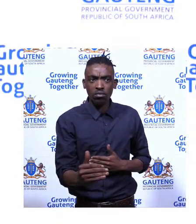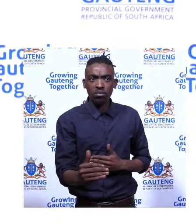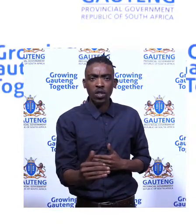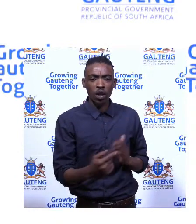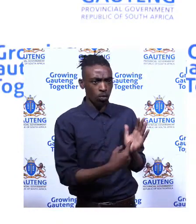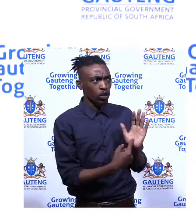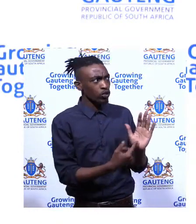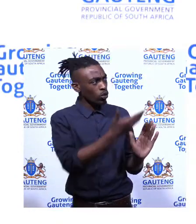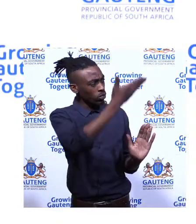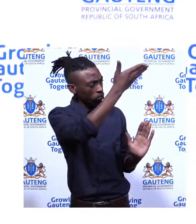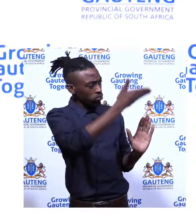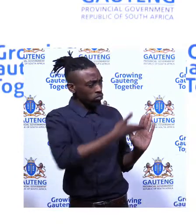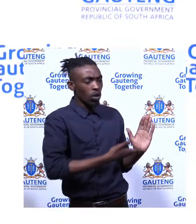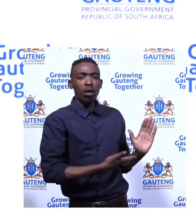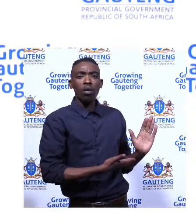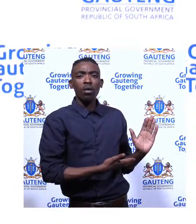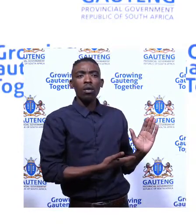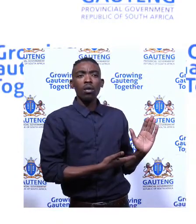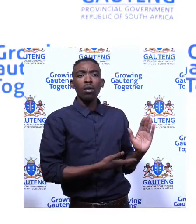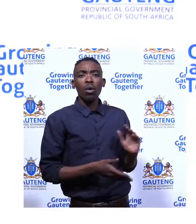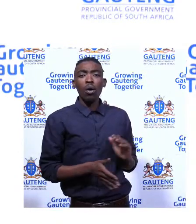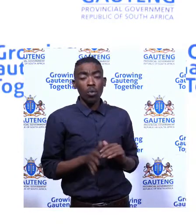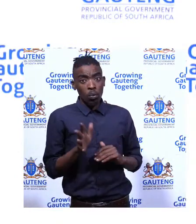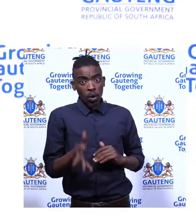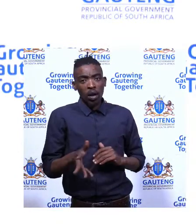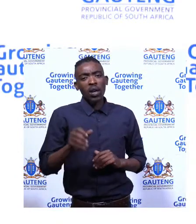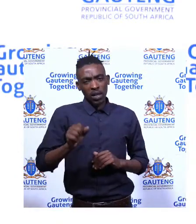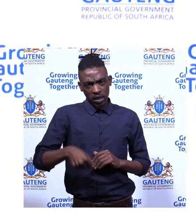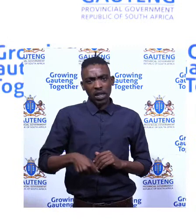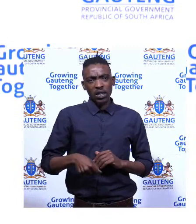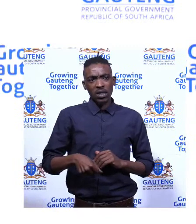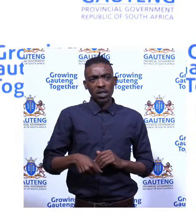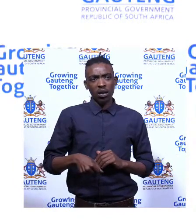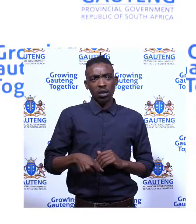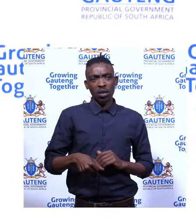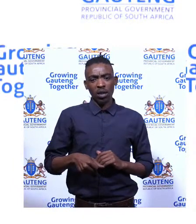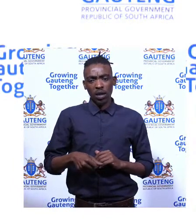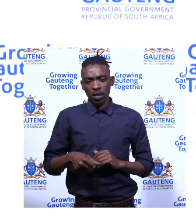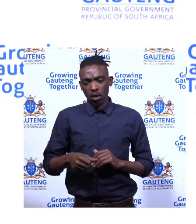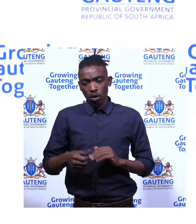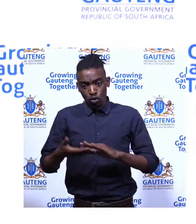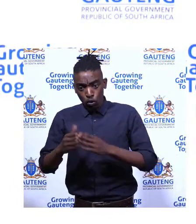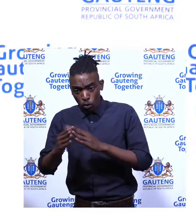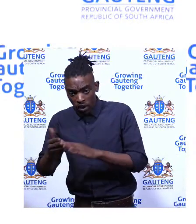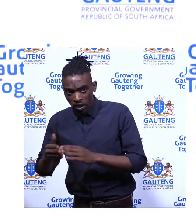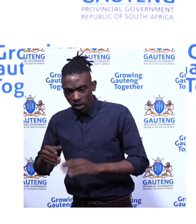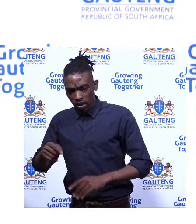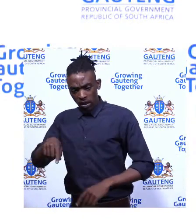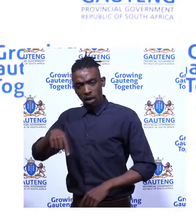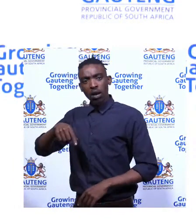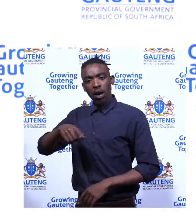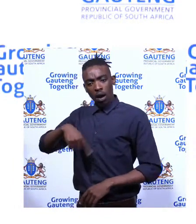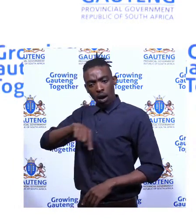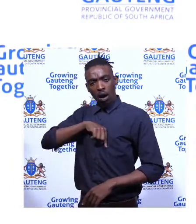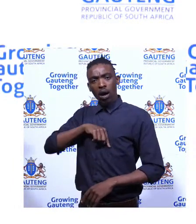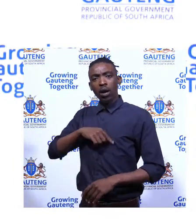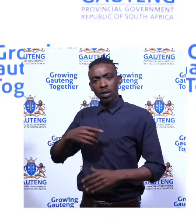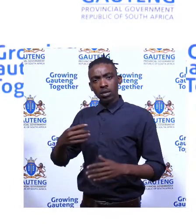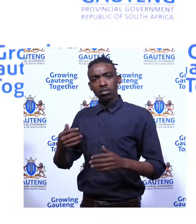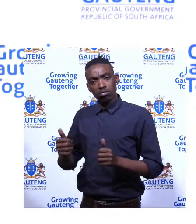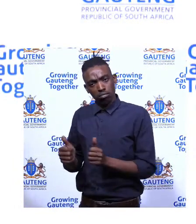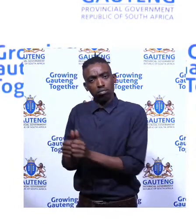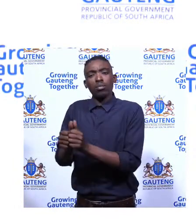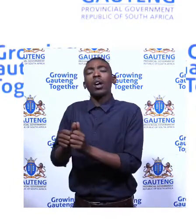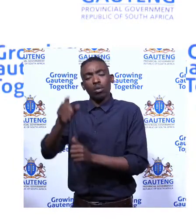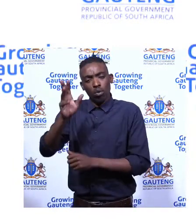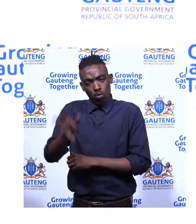presented here. We will ensure that we work with communities at a lower level with our